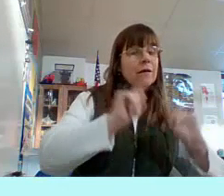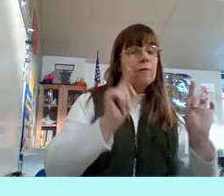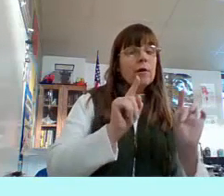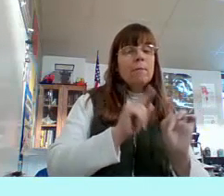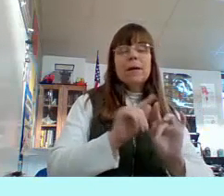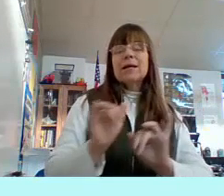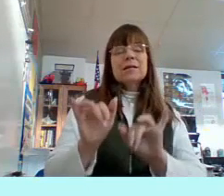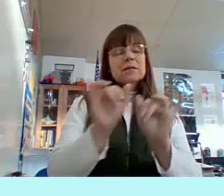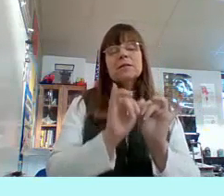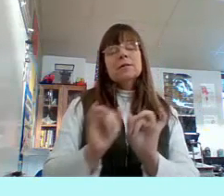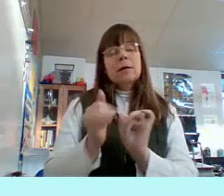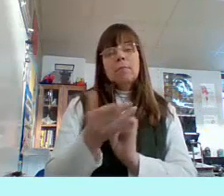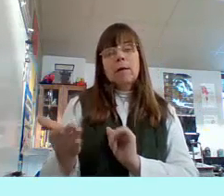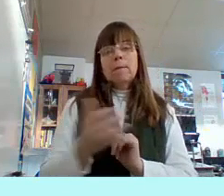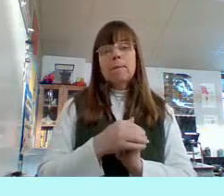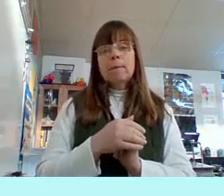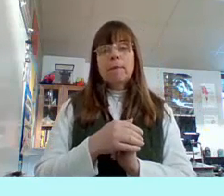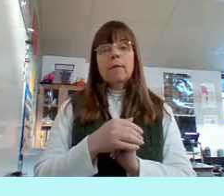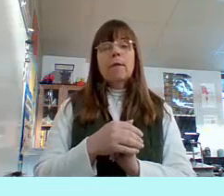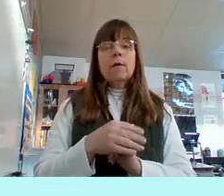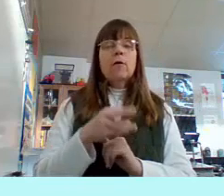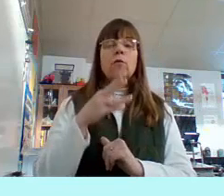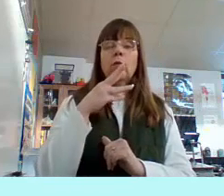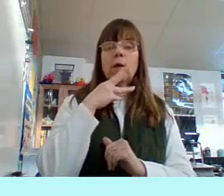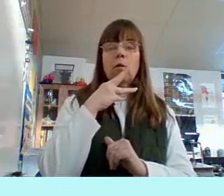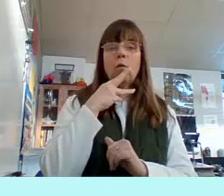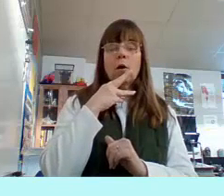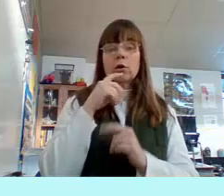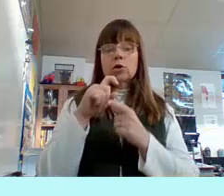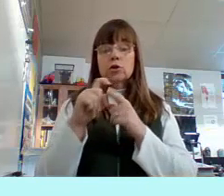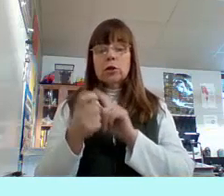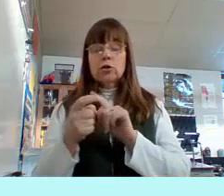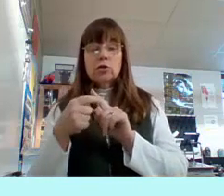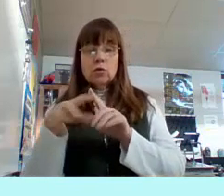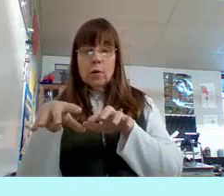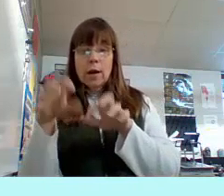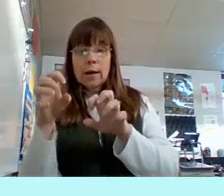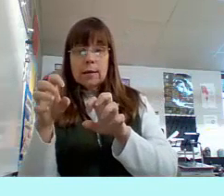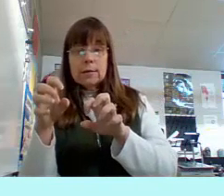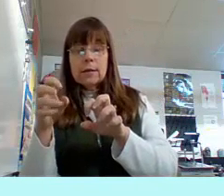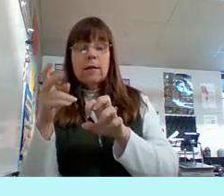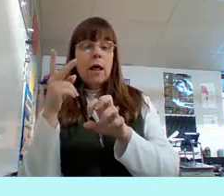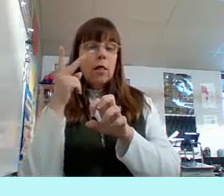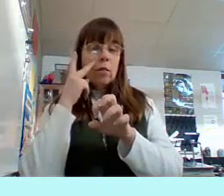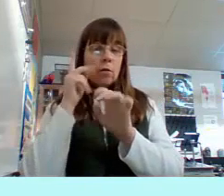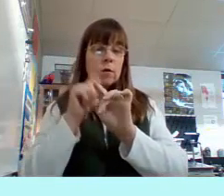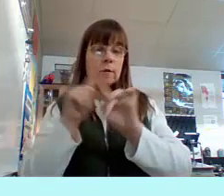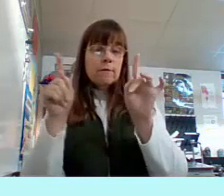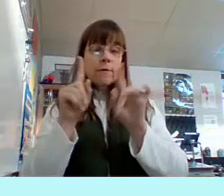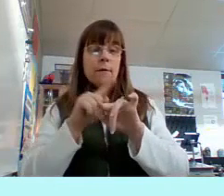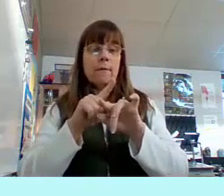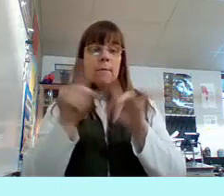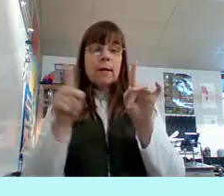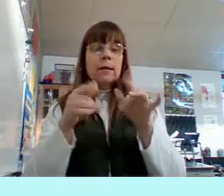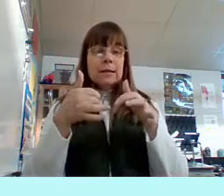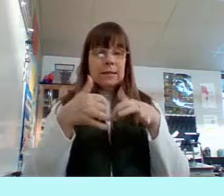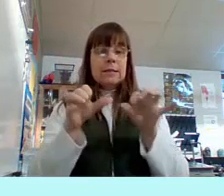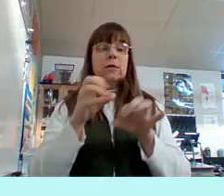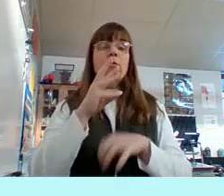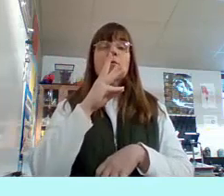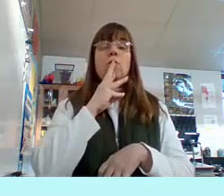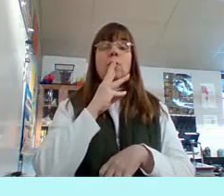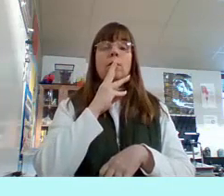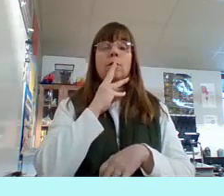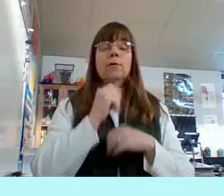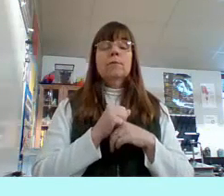same thing. It doesn't change its identity. So like water to ice, water and ice look different, but it's still water.